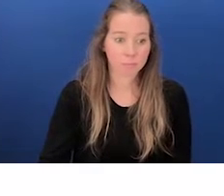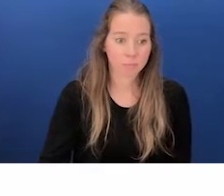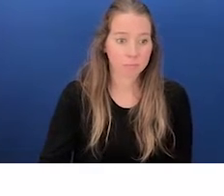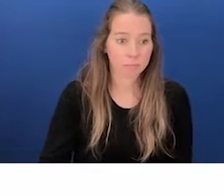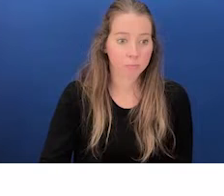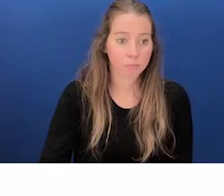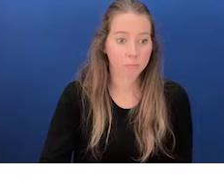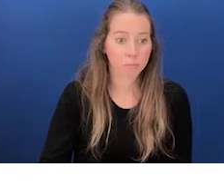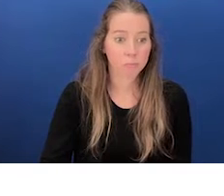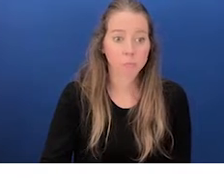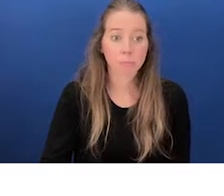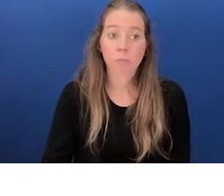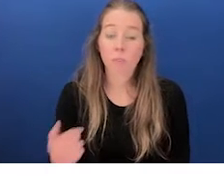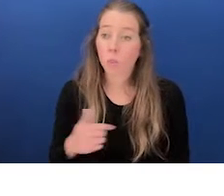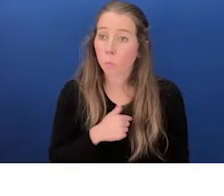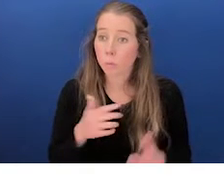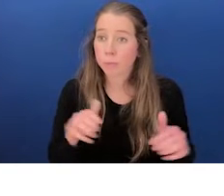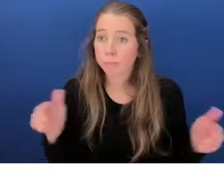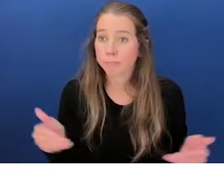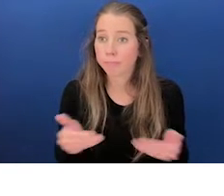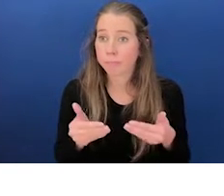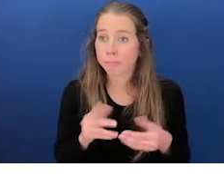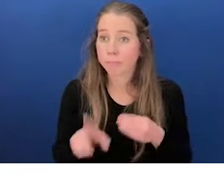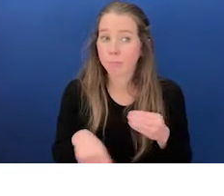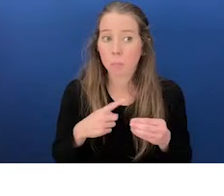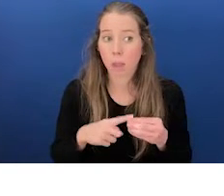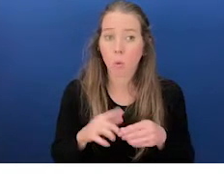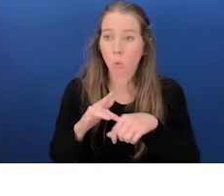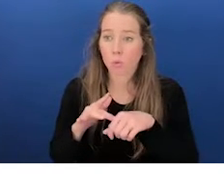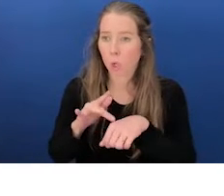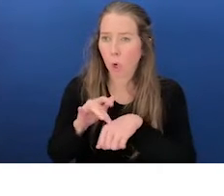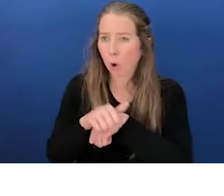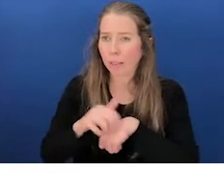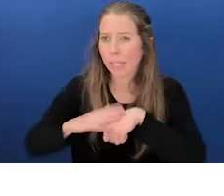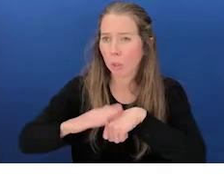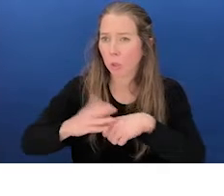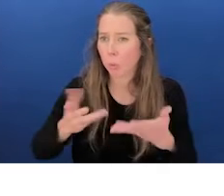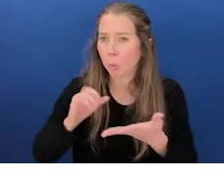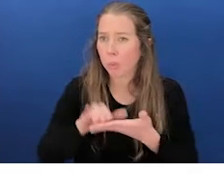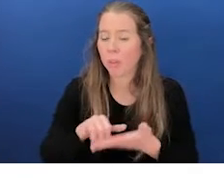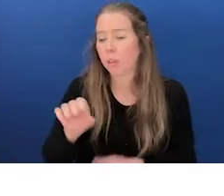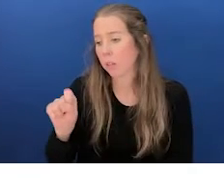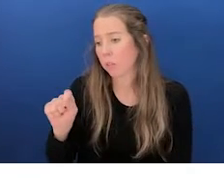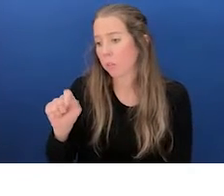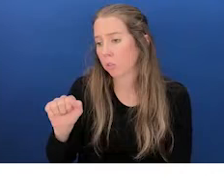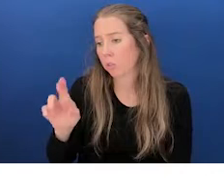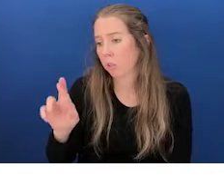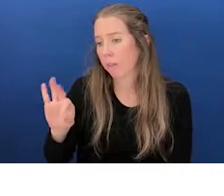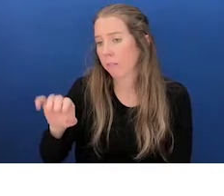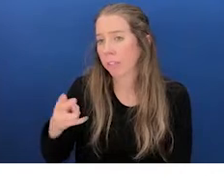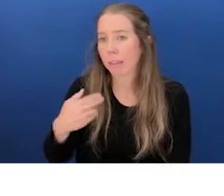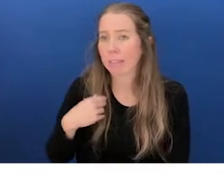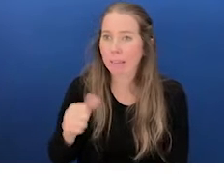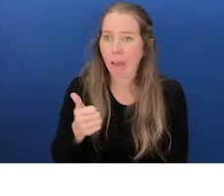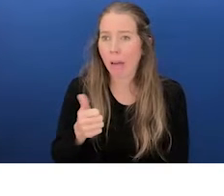So we want to give you an introduction of what Early Alert is. Starfish has a few other components, but